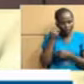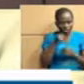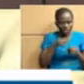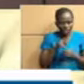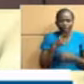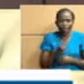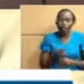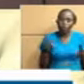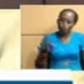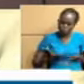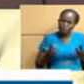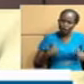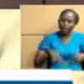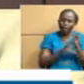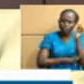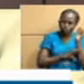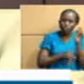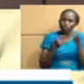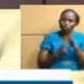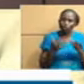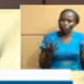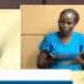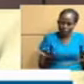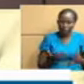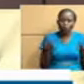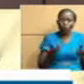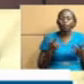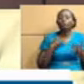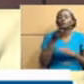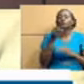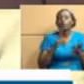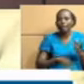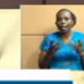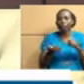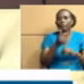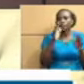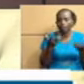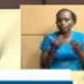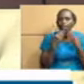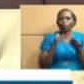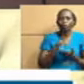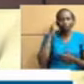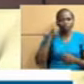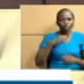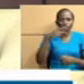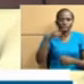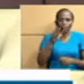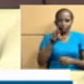say, where do we stand as a country, where do we stand as a people, where do we need to be, how do we need to get there. So thank you very much from me, Charles Mongu